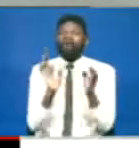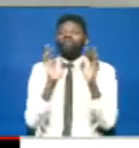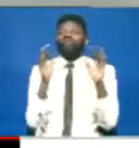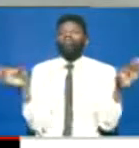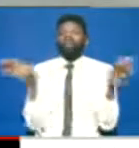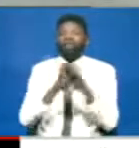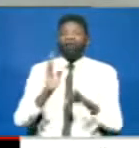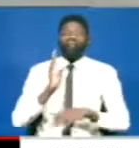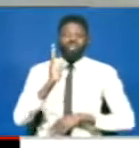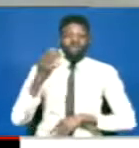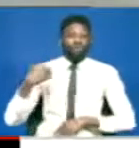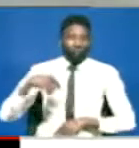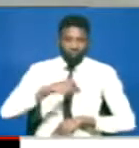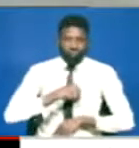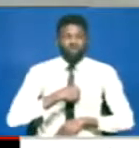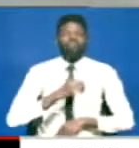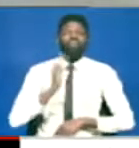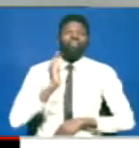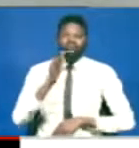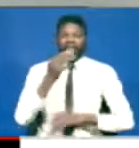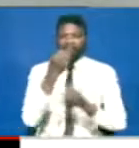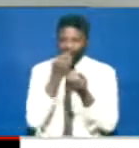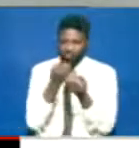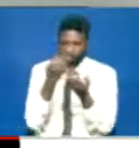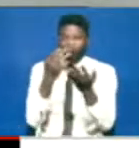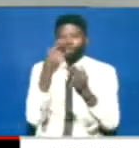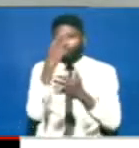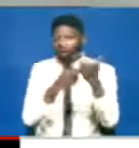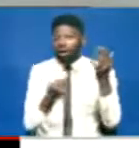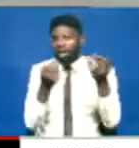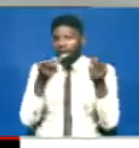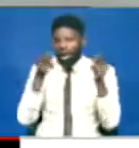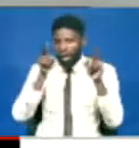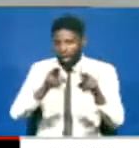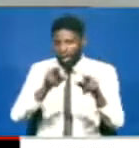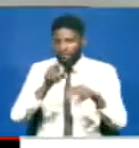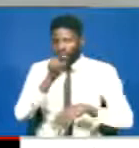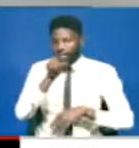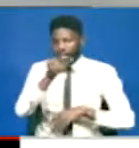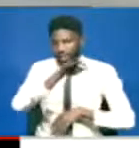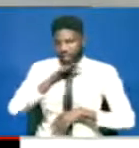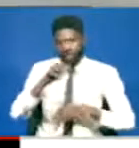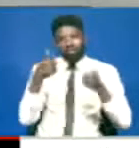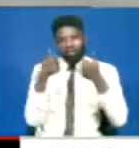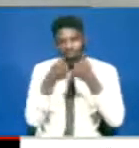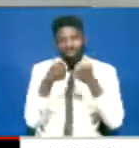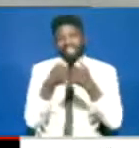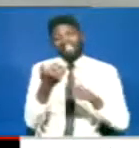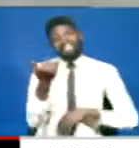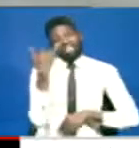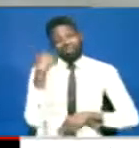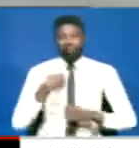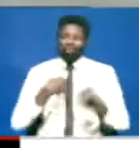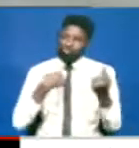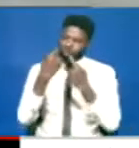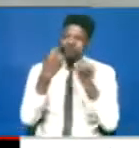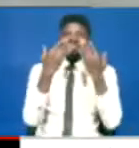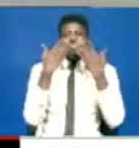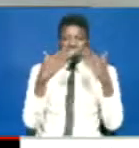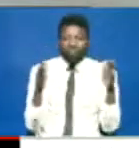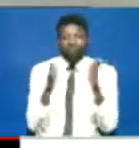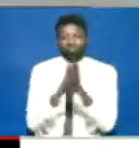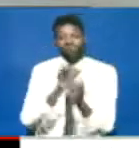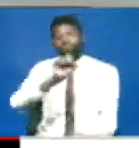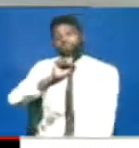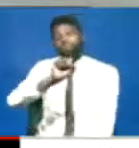be giving you the latest as far as these games are concerned. I spoke yesterday with Susan